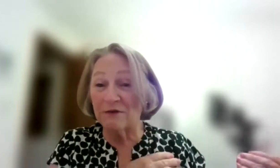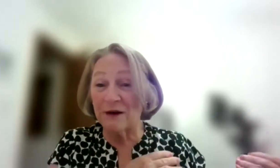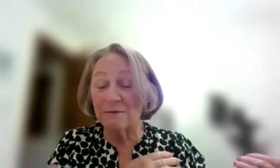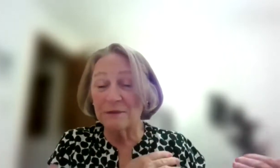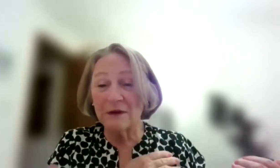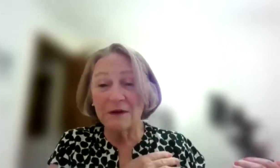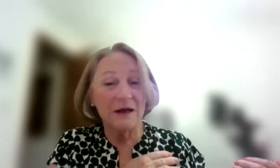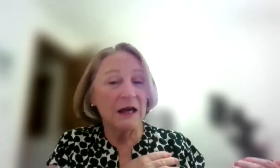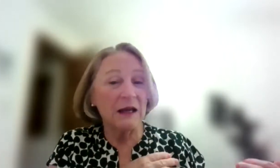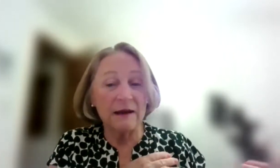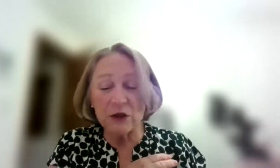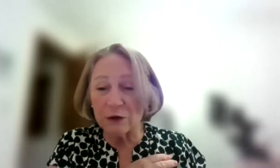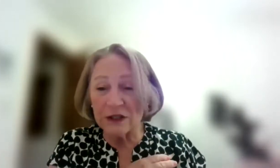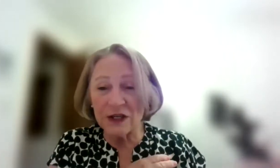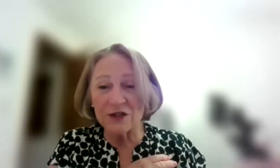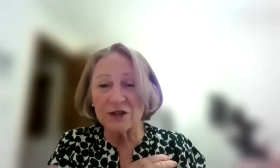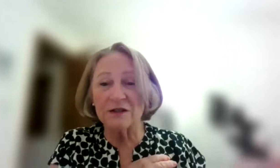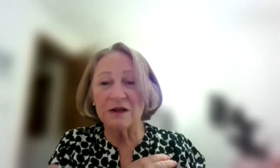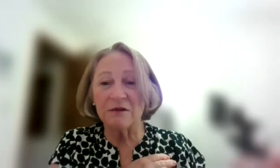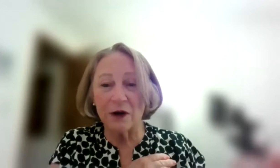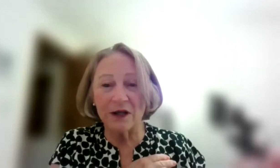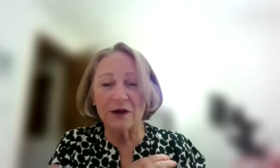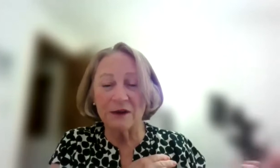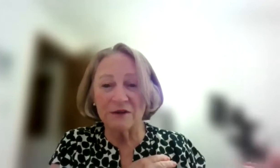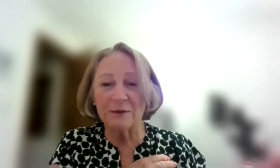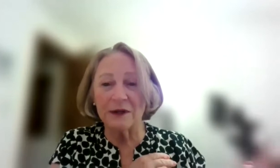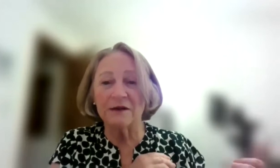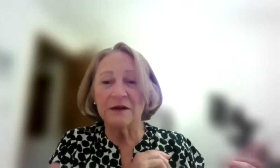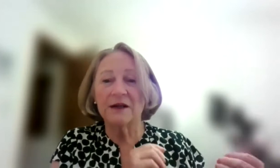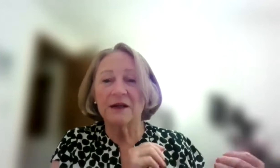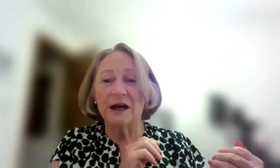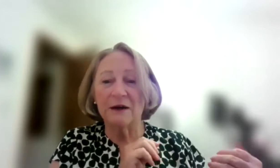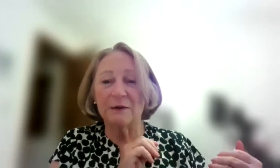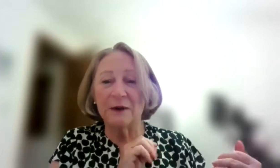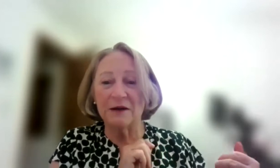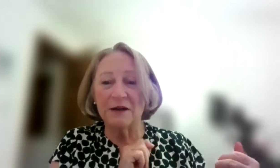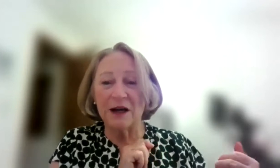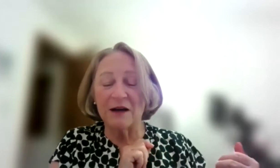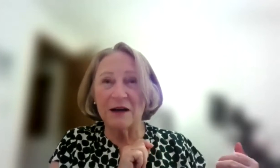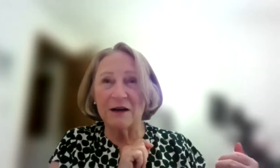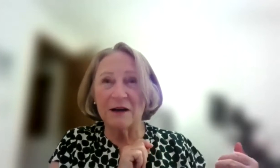walk away from, and I have no intention of walking away from a